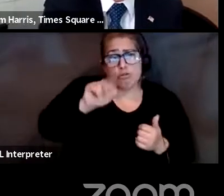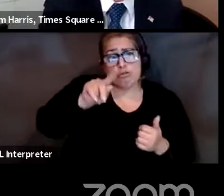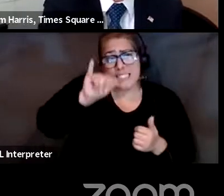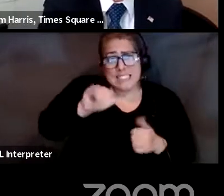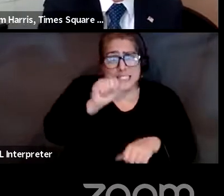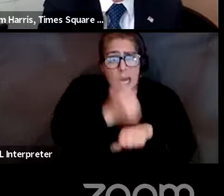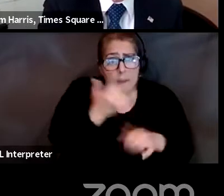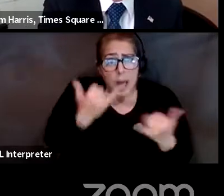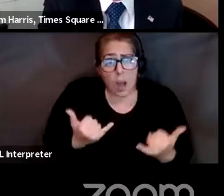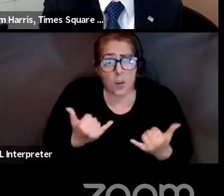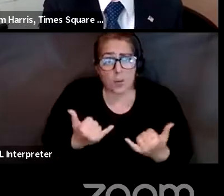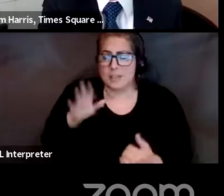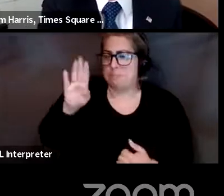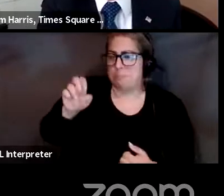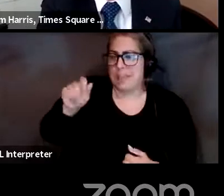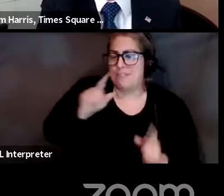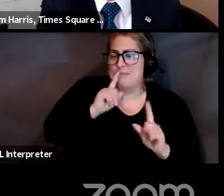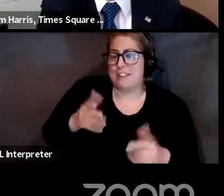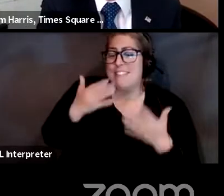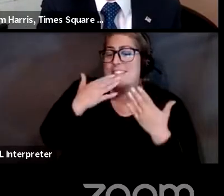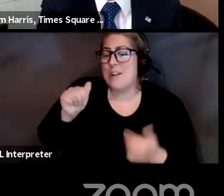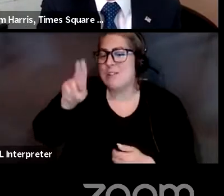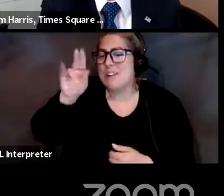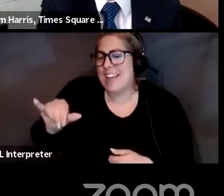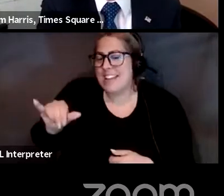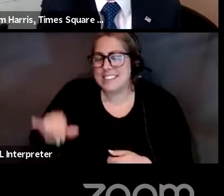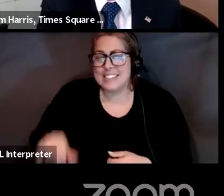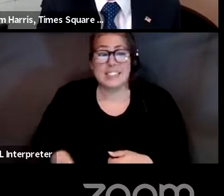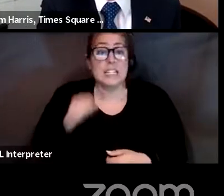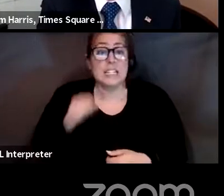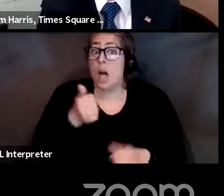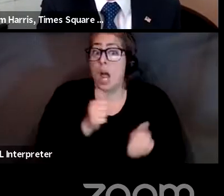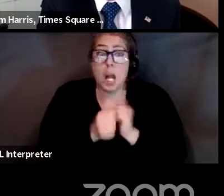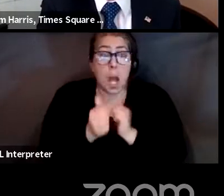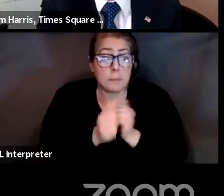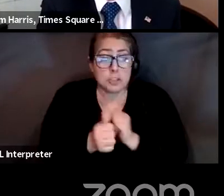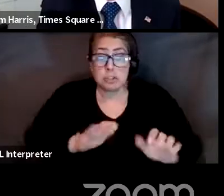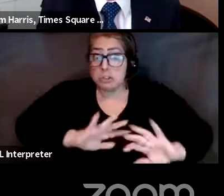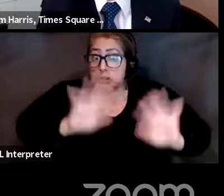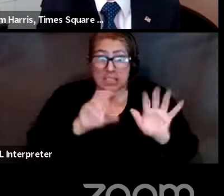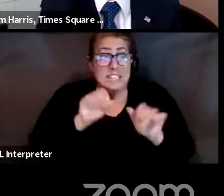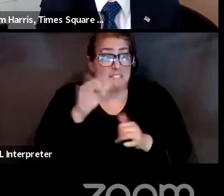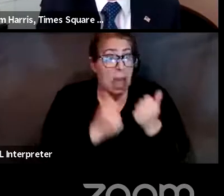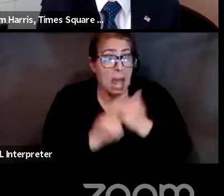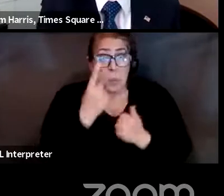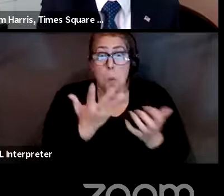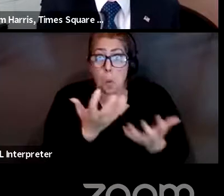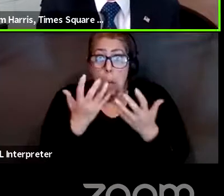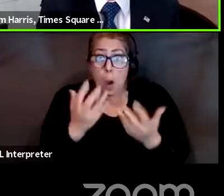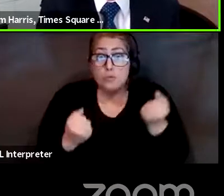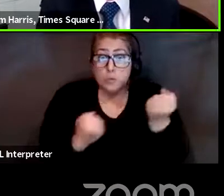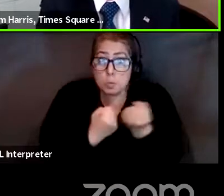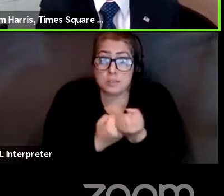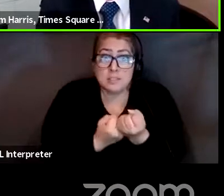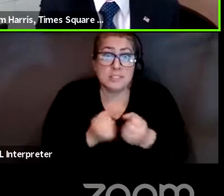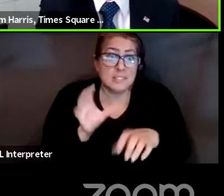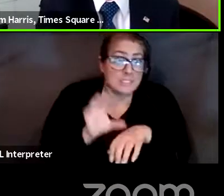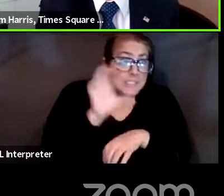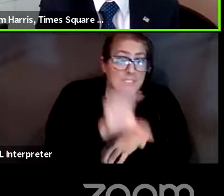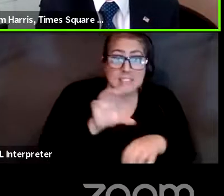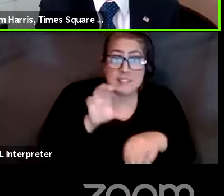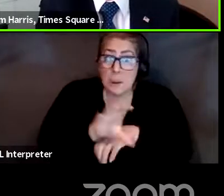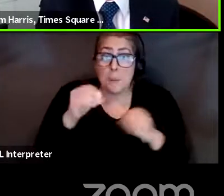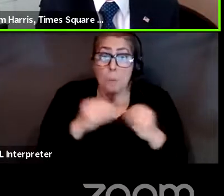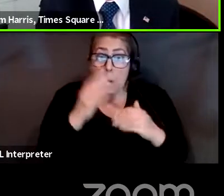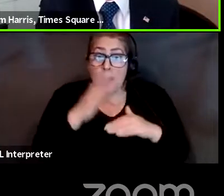Sure, thank you, Andy. And it's not a competition. If anyone wants to fund more than we do, please go ahead. There are so many needs in the